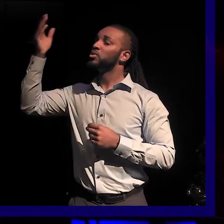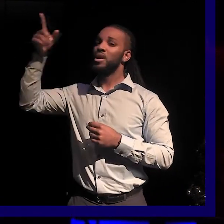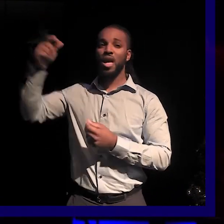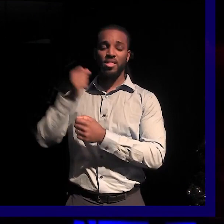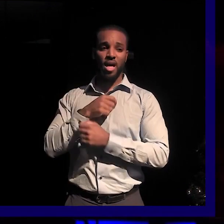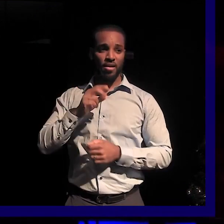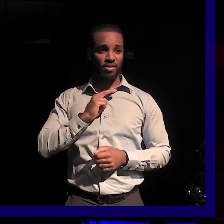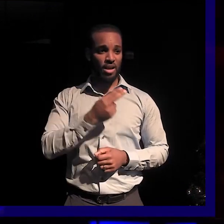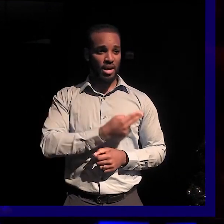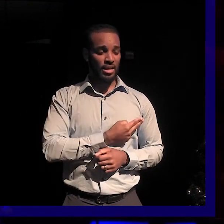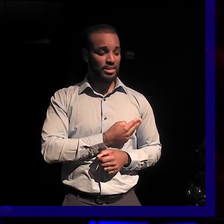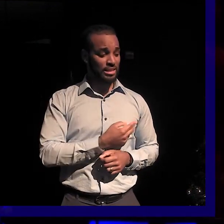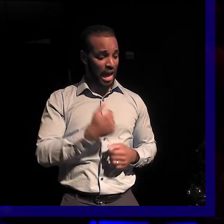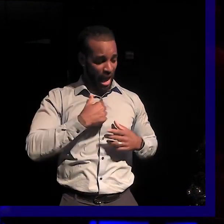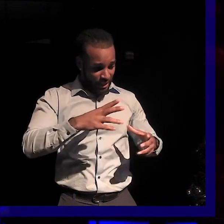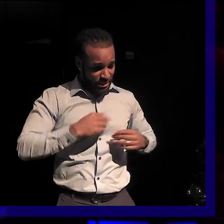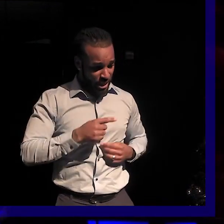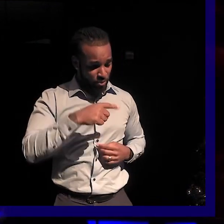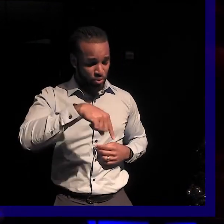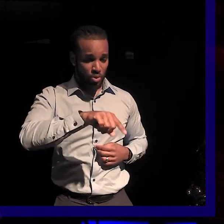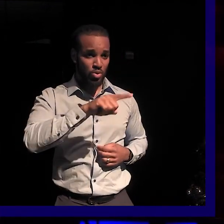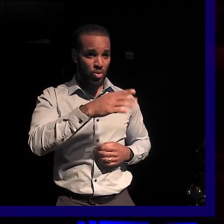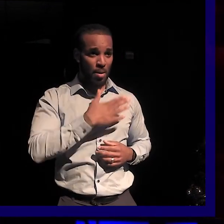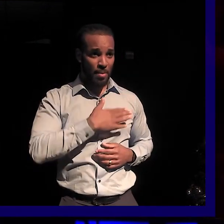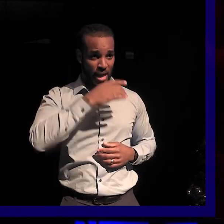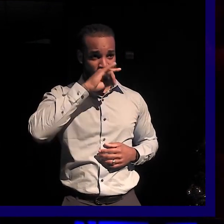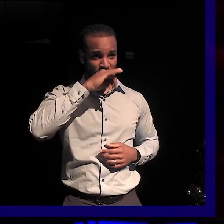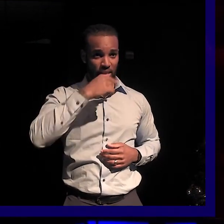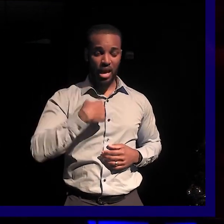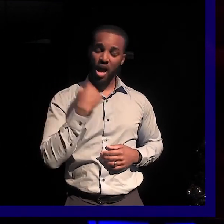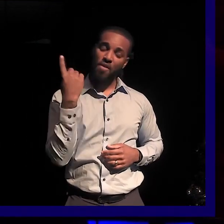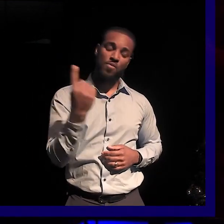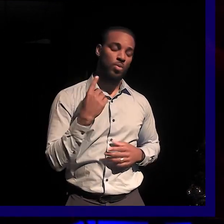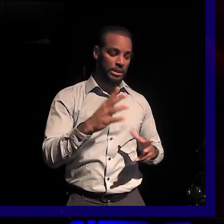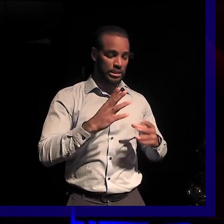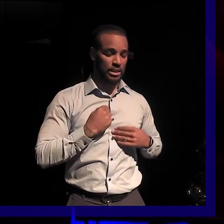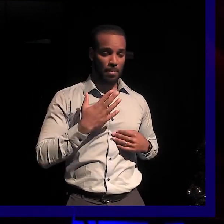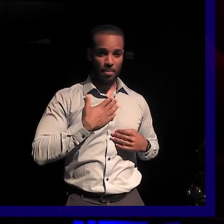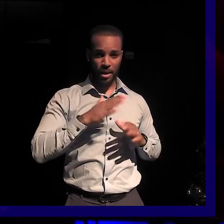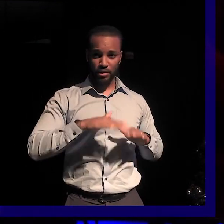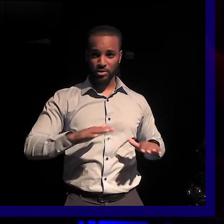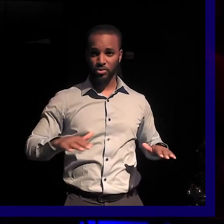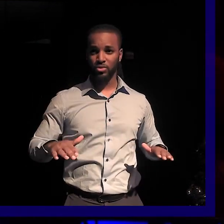are. You're my kid. I always accept my kid.